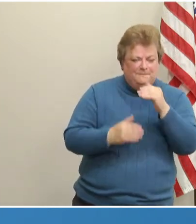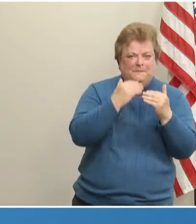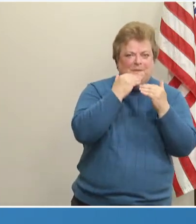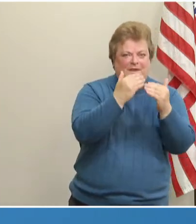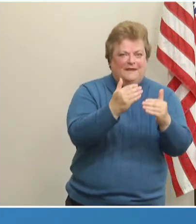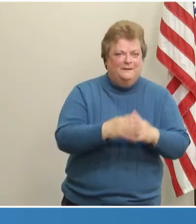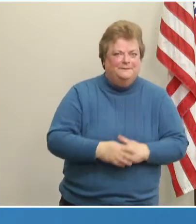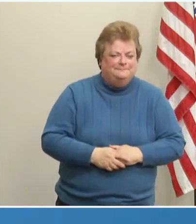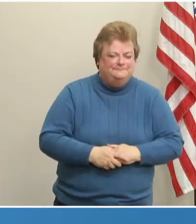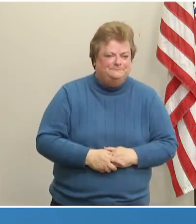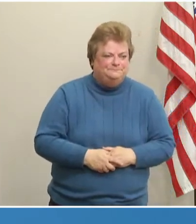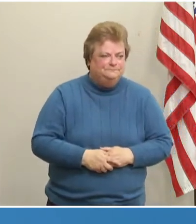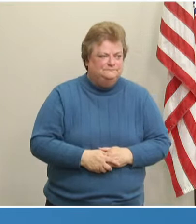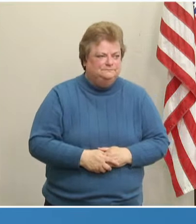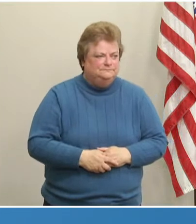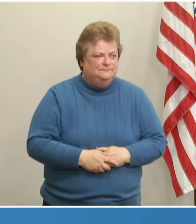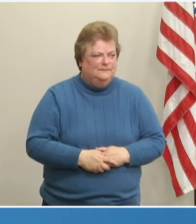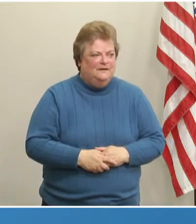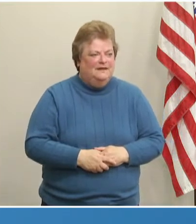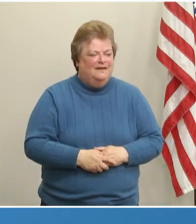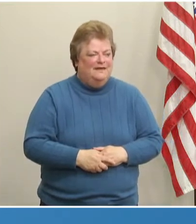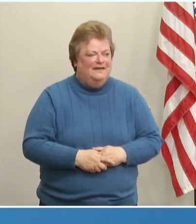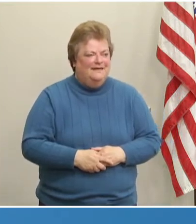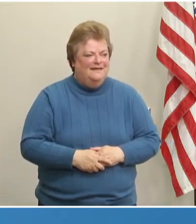Thank you. Hi, Pat.